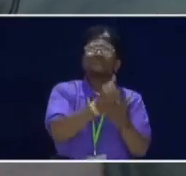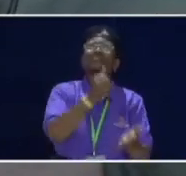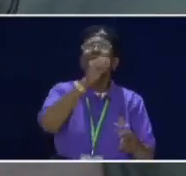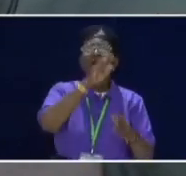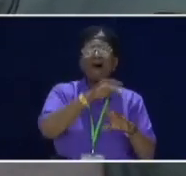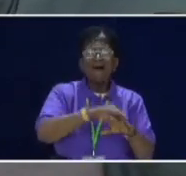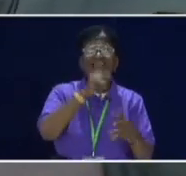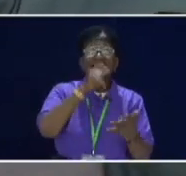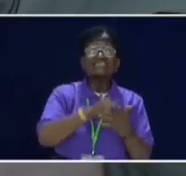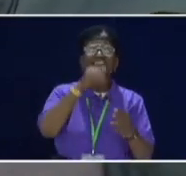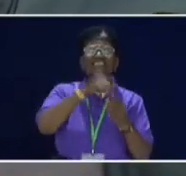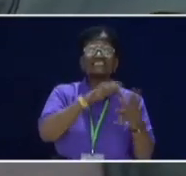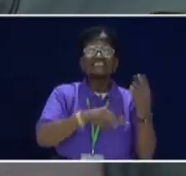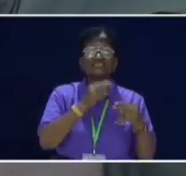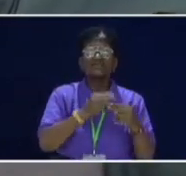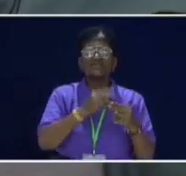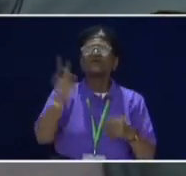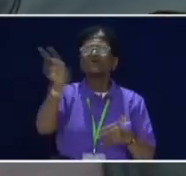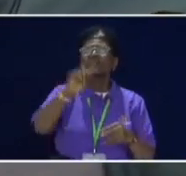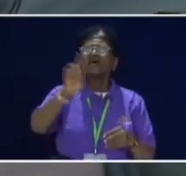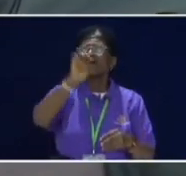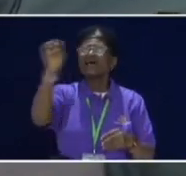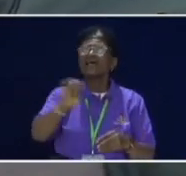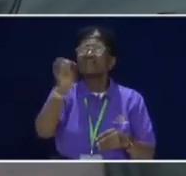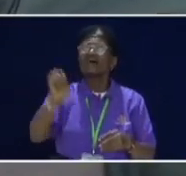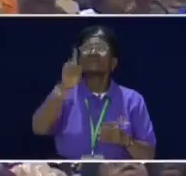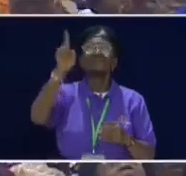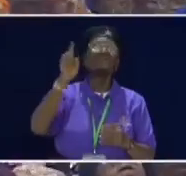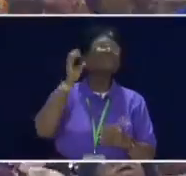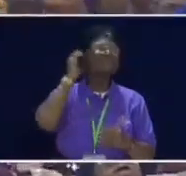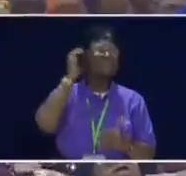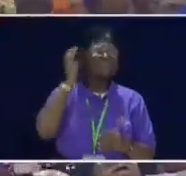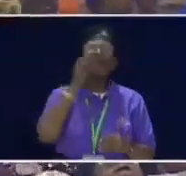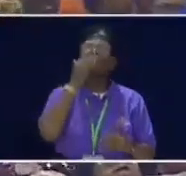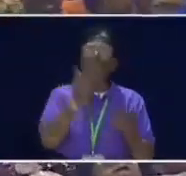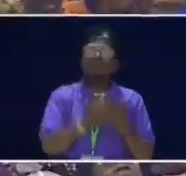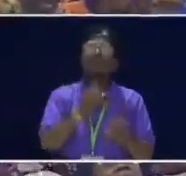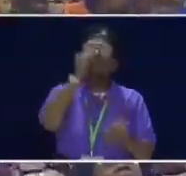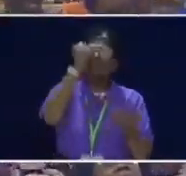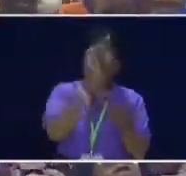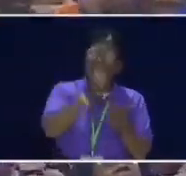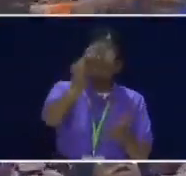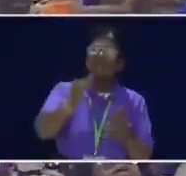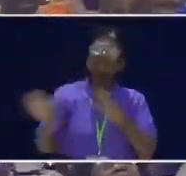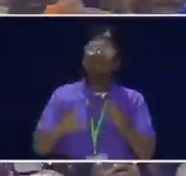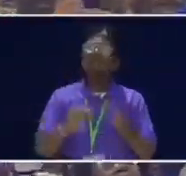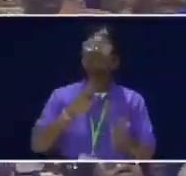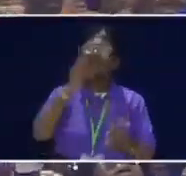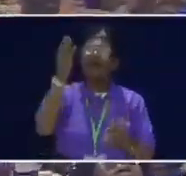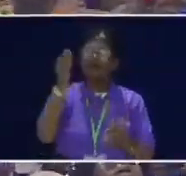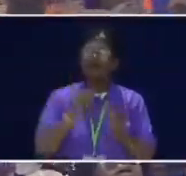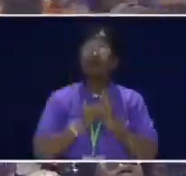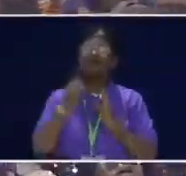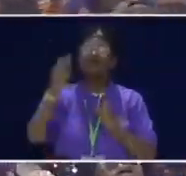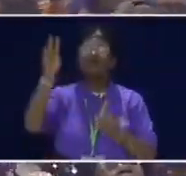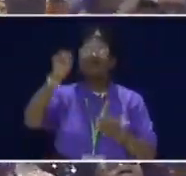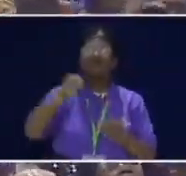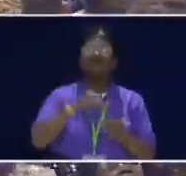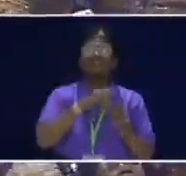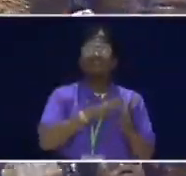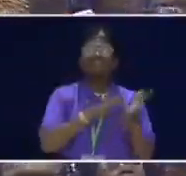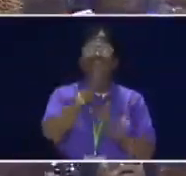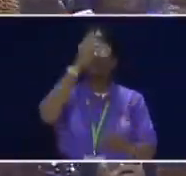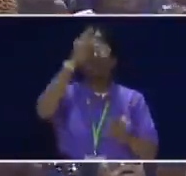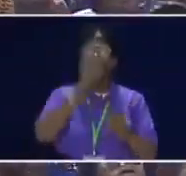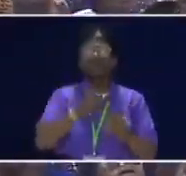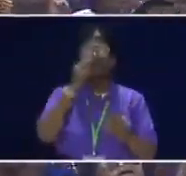Wherever you find a proper amen, do their own for them first in Jesus' name. thank you, Almighty Father. In